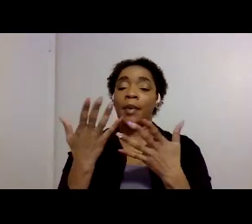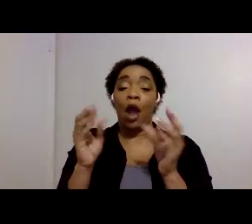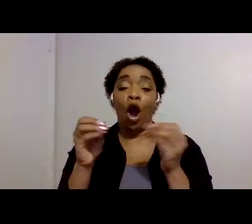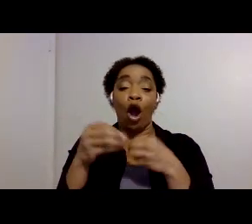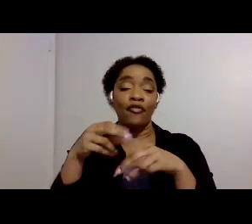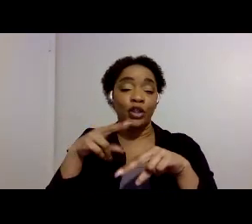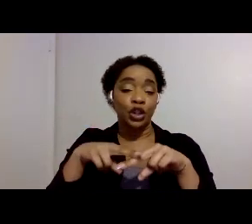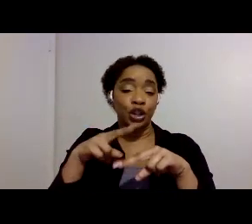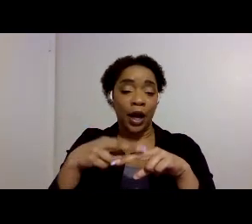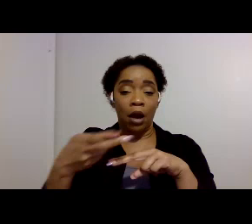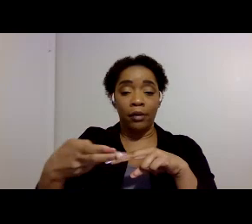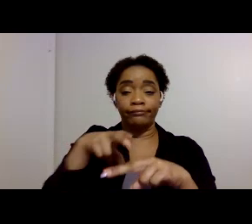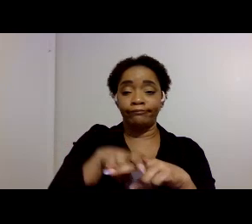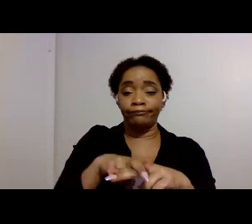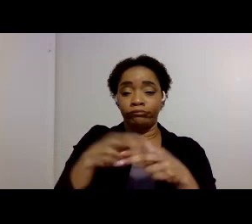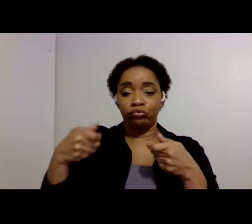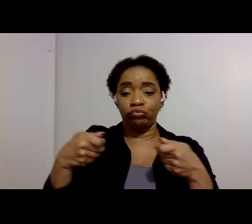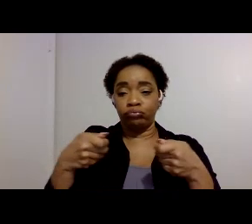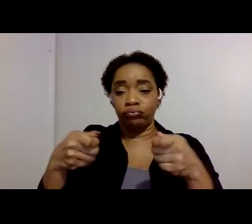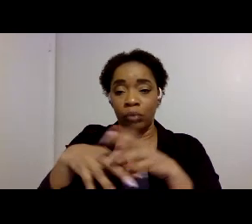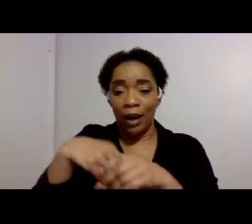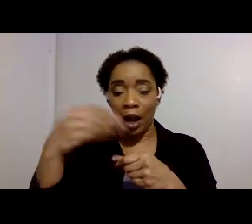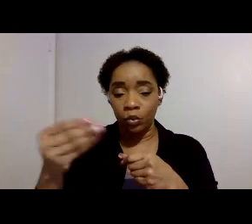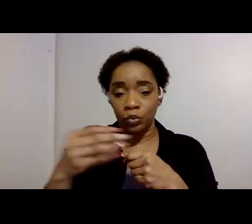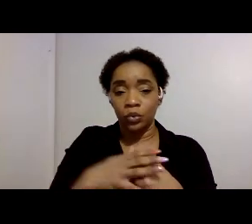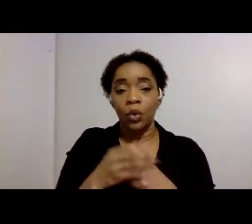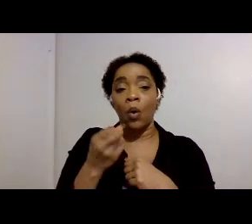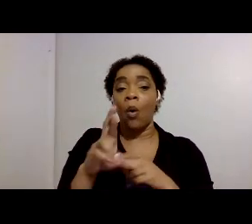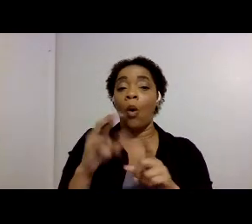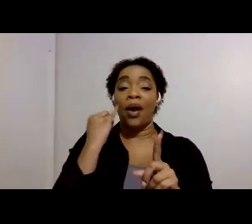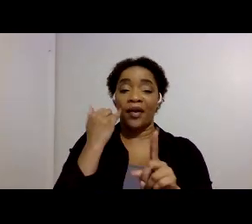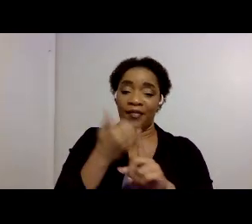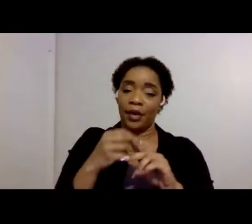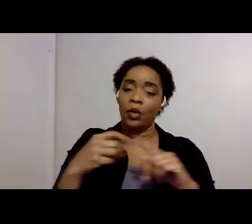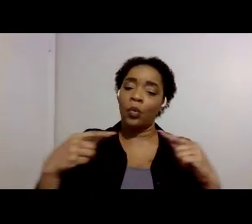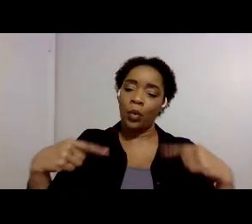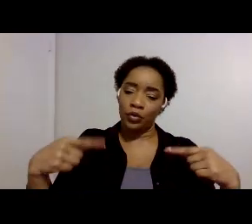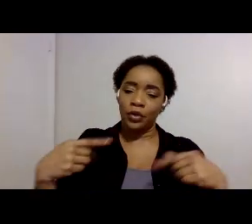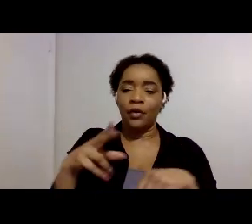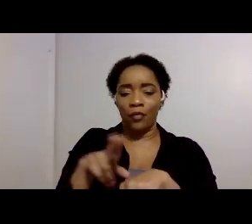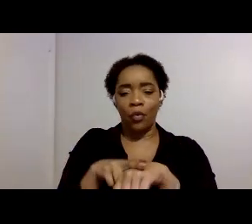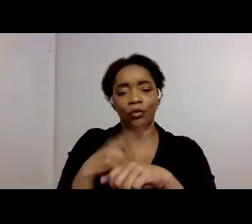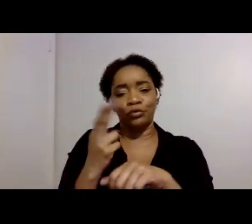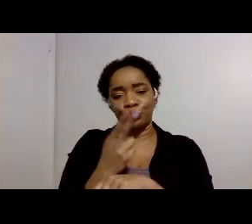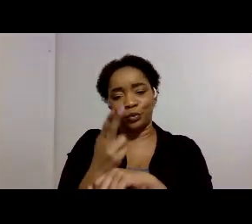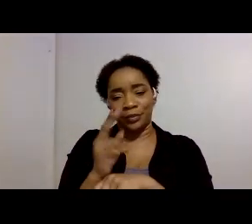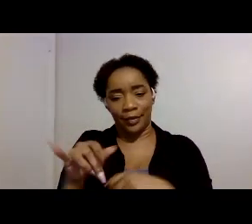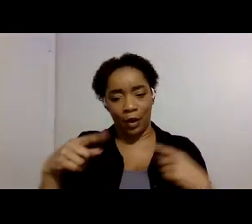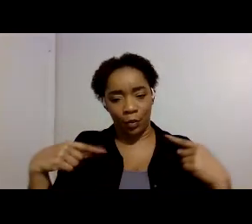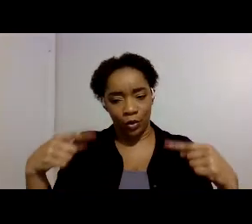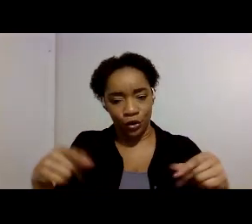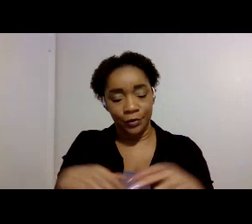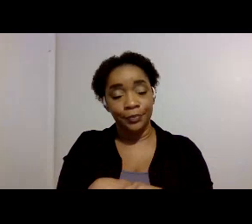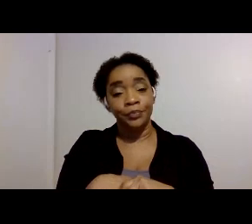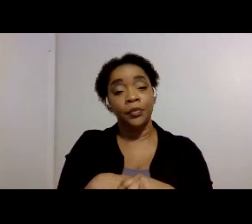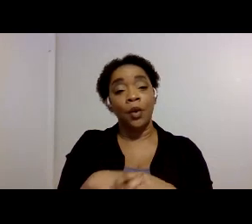the doors, or if they're in a wheelchair, of course, you can use it that way. So once we are out of the